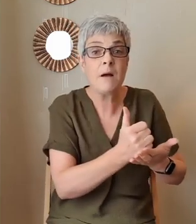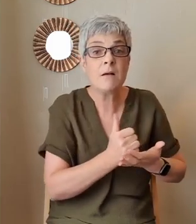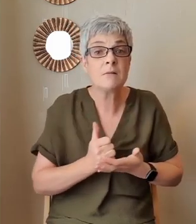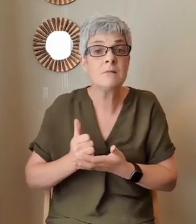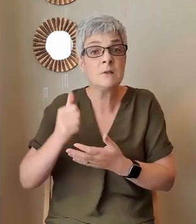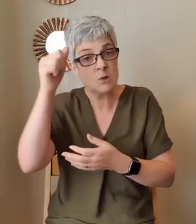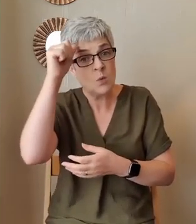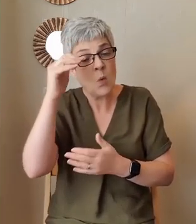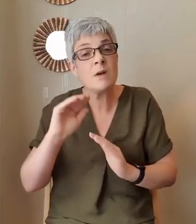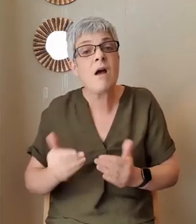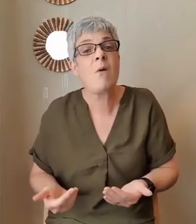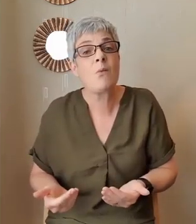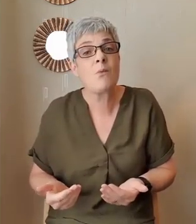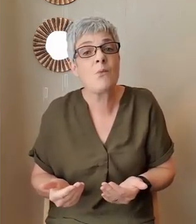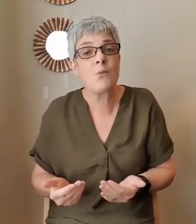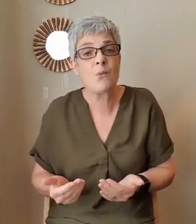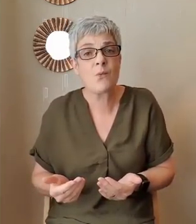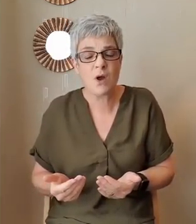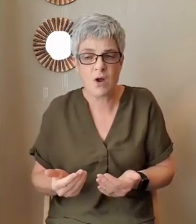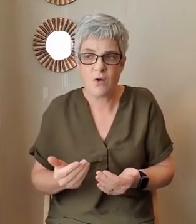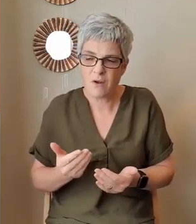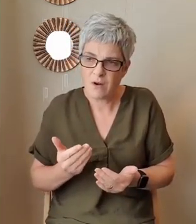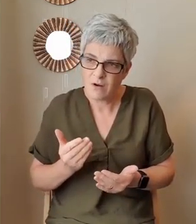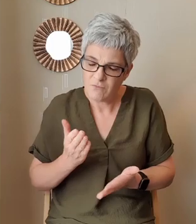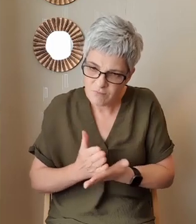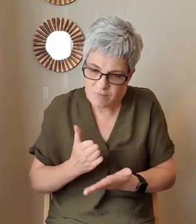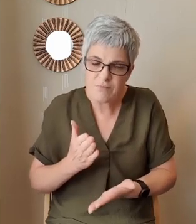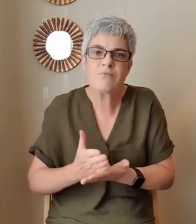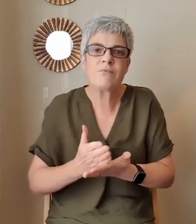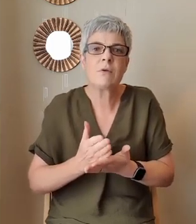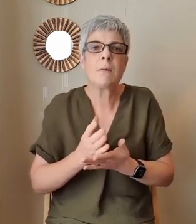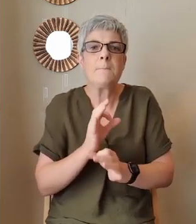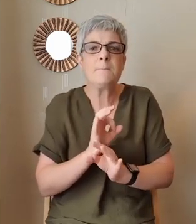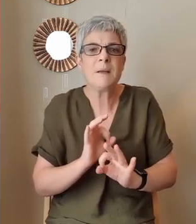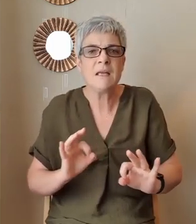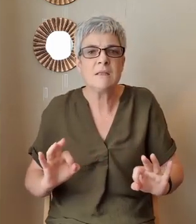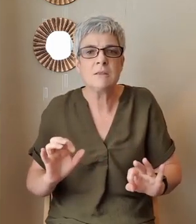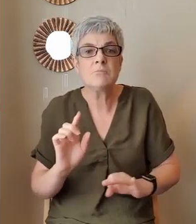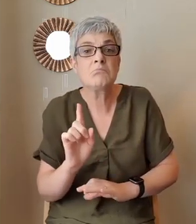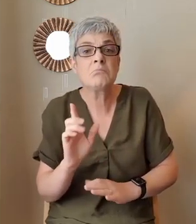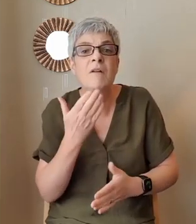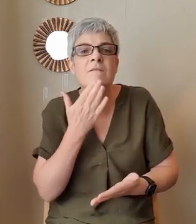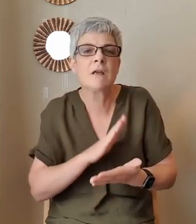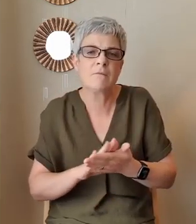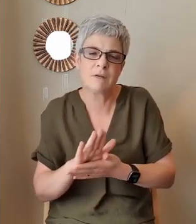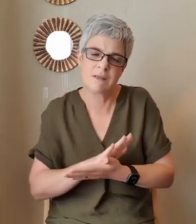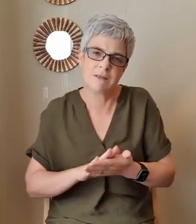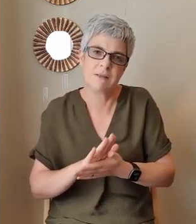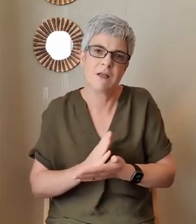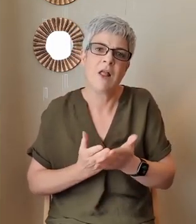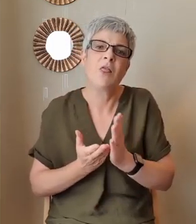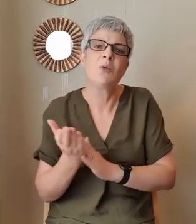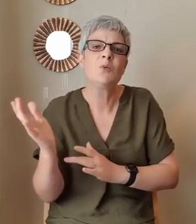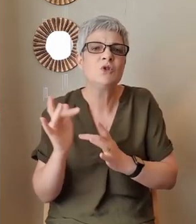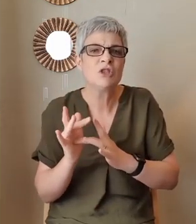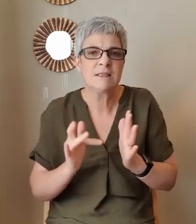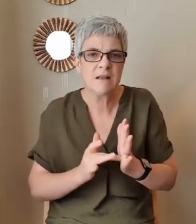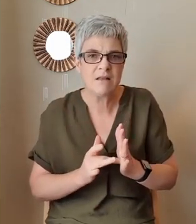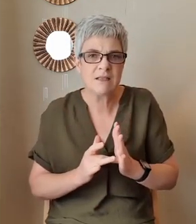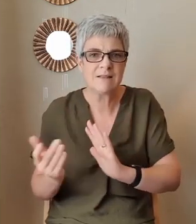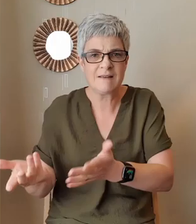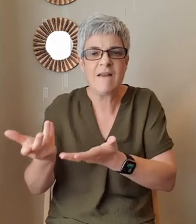And help us to know now the reality and the peace of forgiveness through Jesus